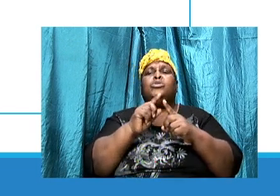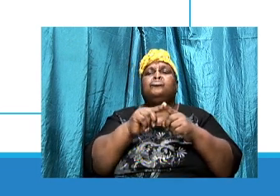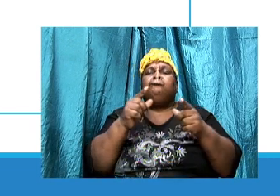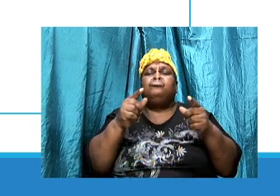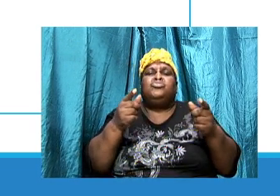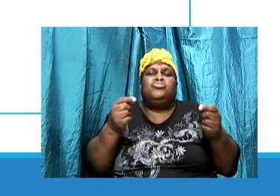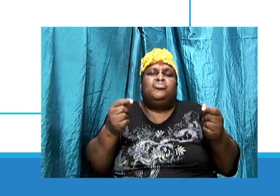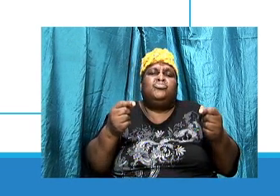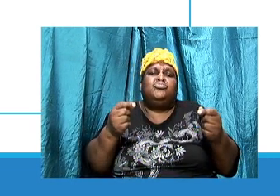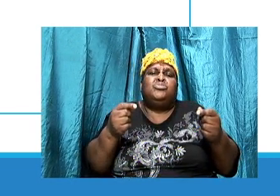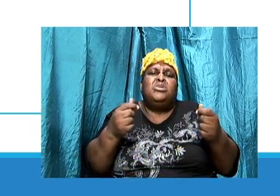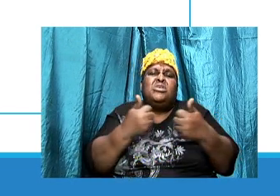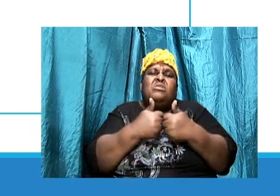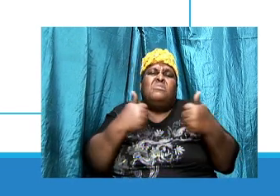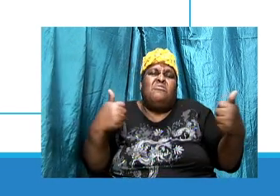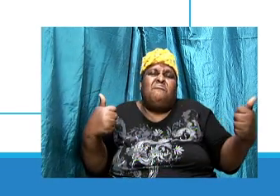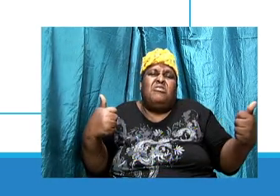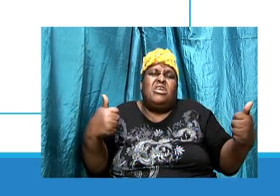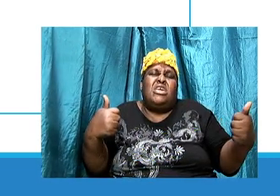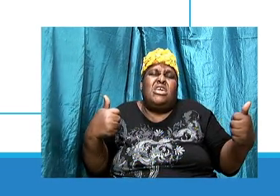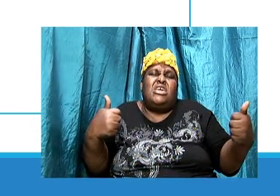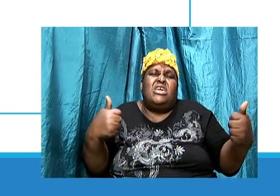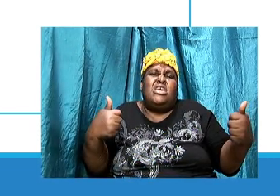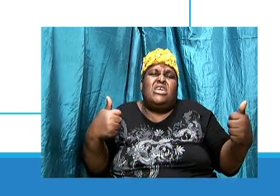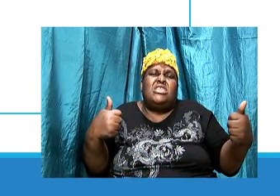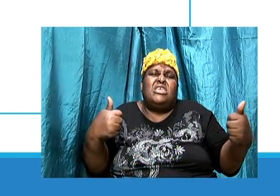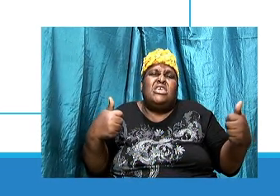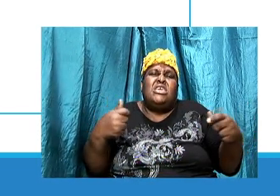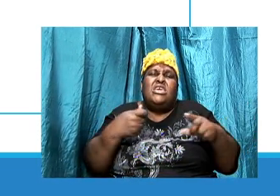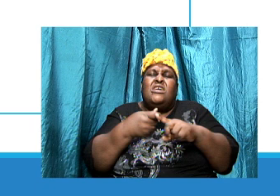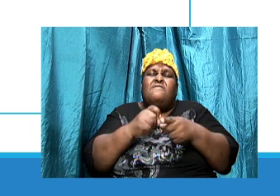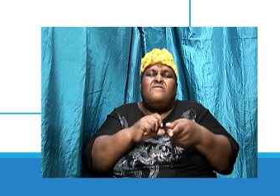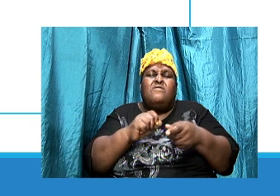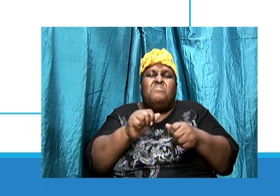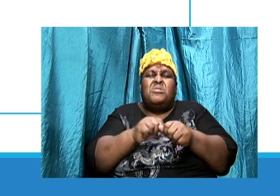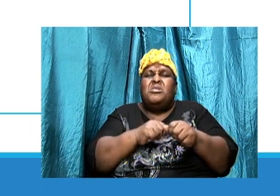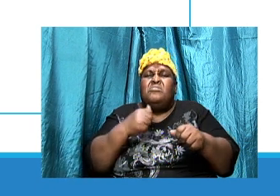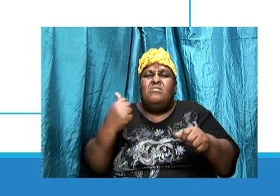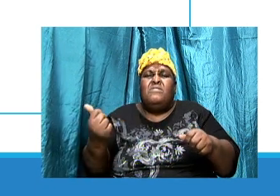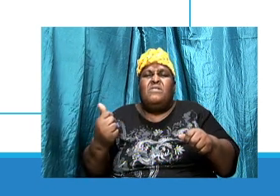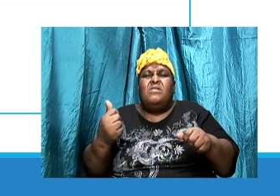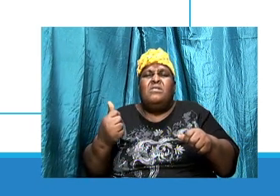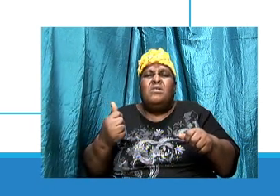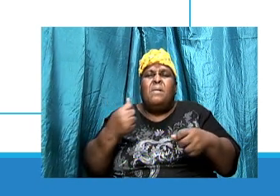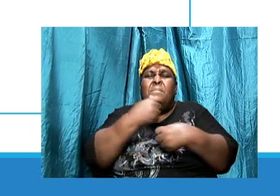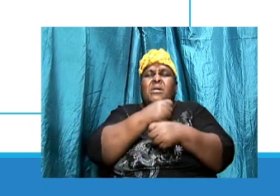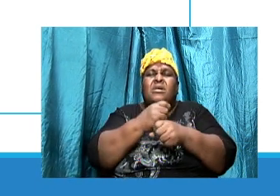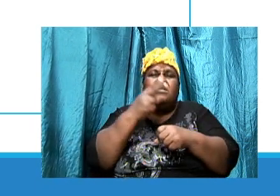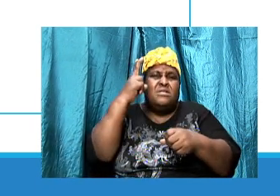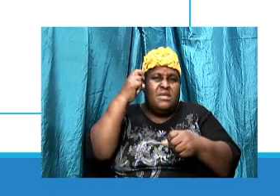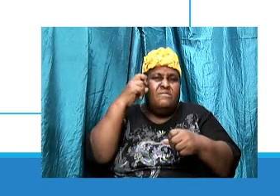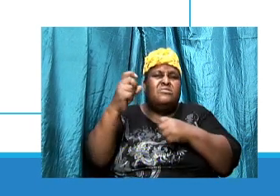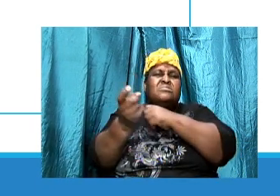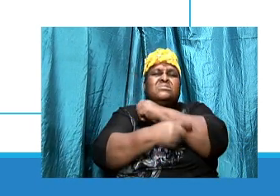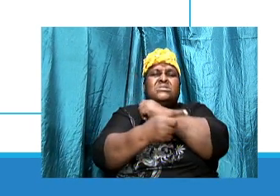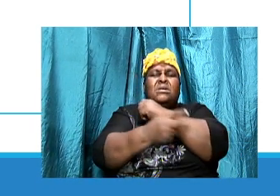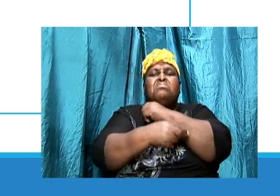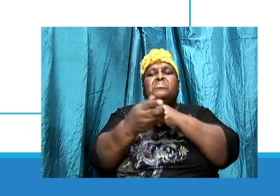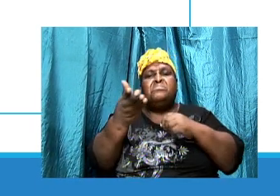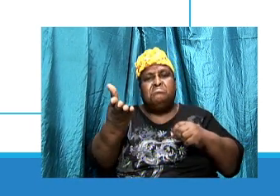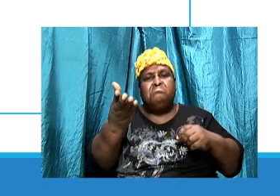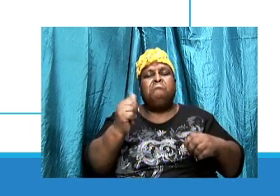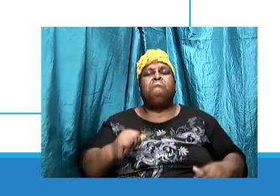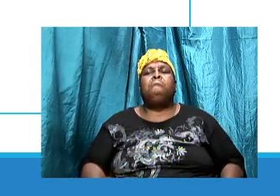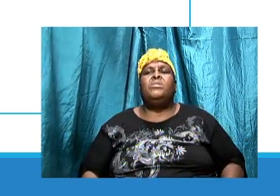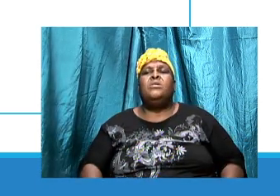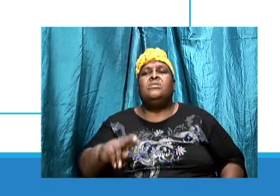We are allowing the devil an opportunity to tempt them in that regard. And so Paul encourages us